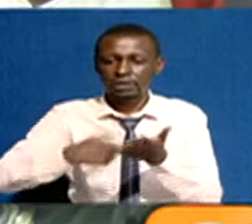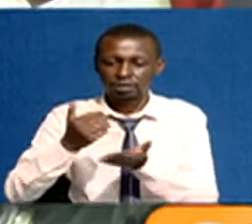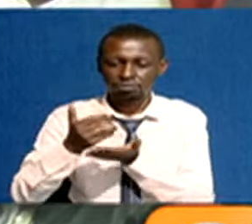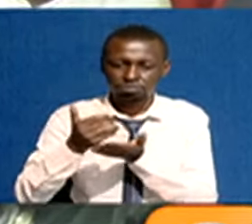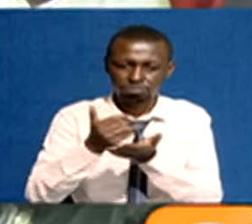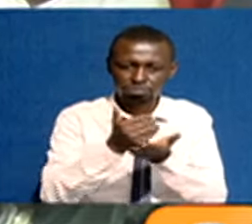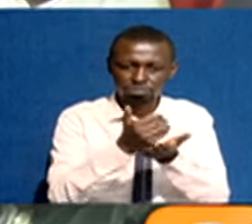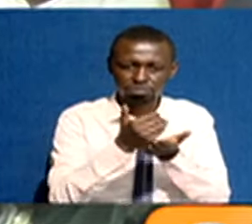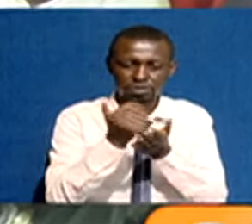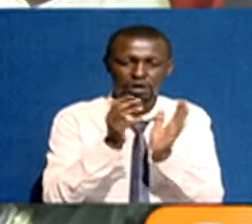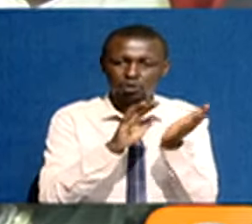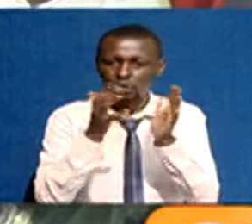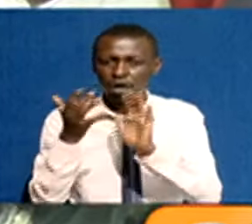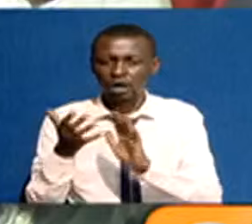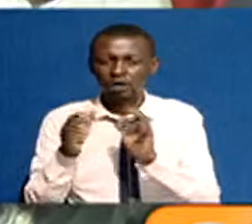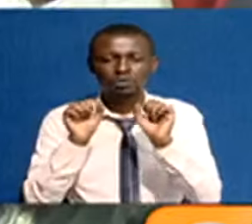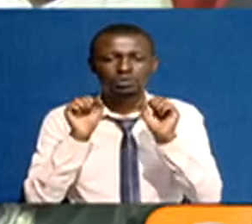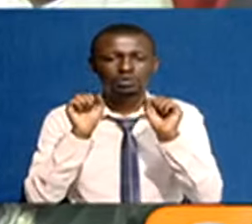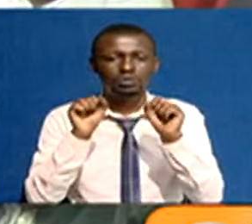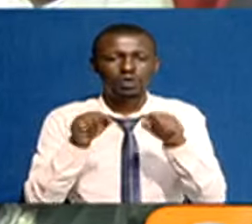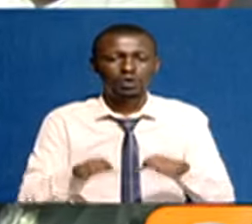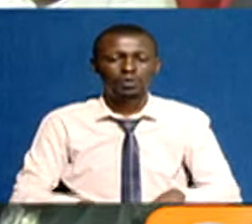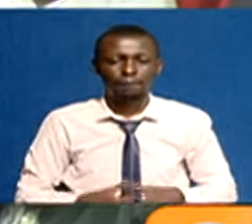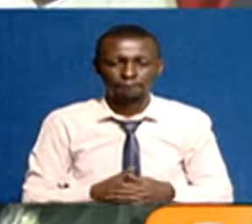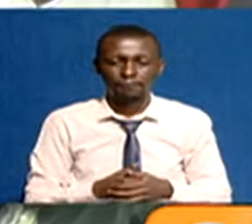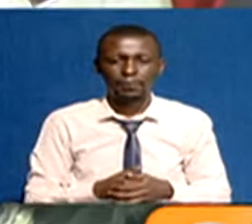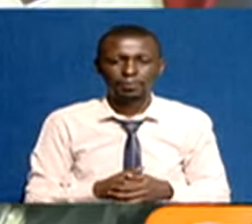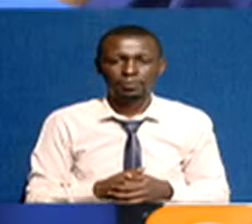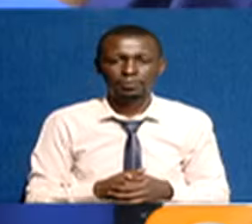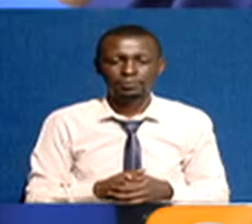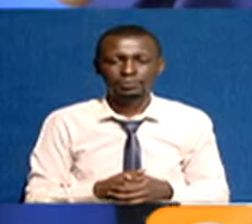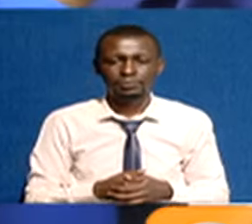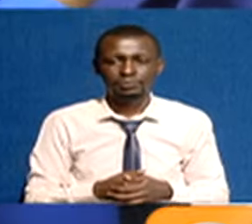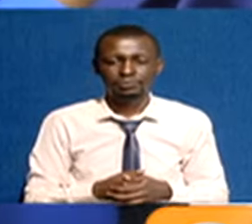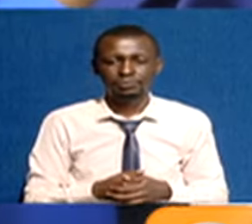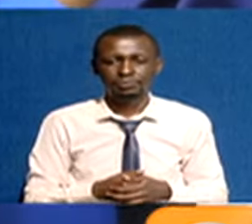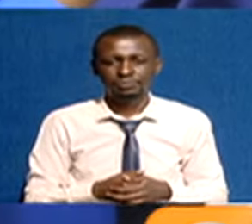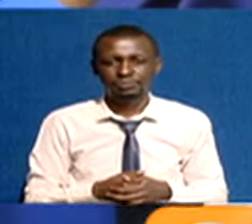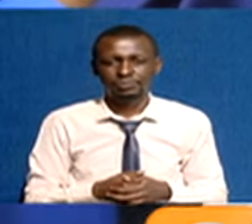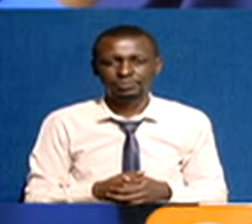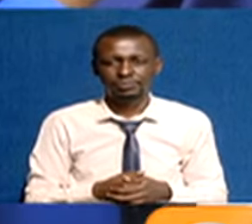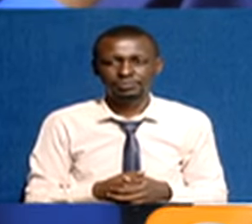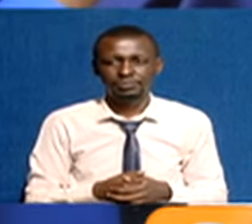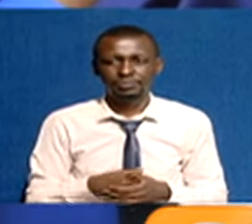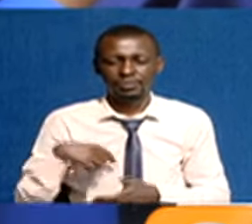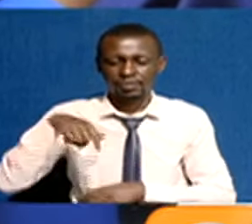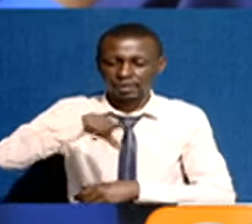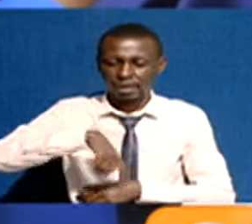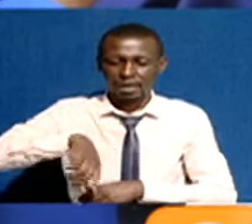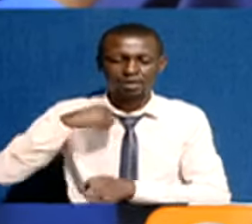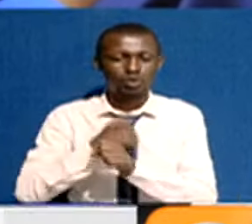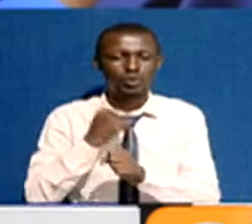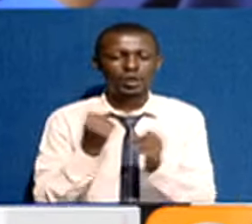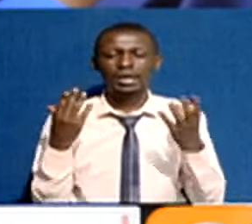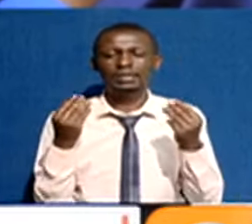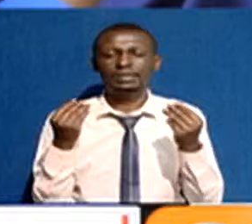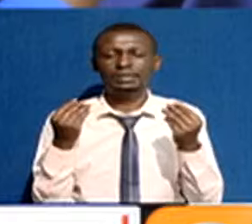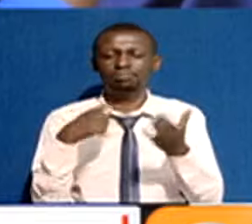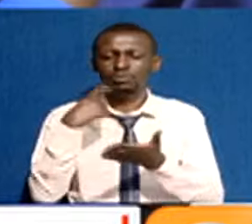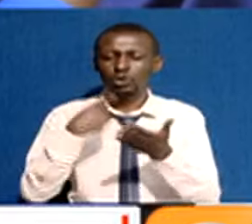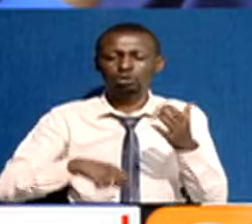real-time view of the industry in a bid to seal revenue leakages. This makes even our work easier. It makes it more effective,